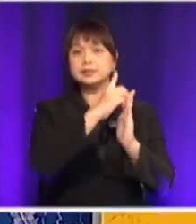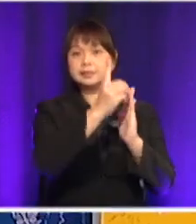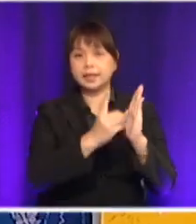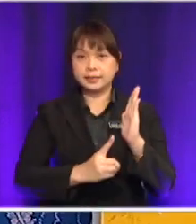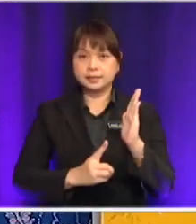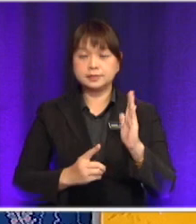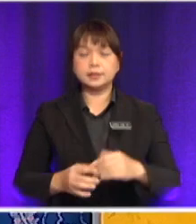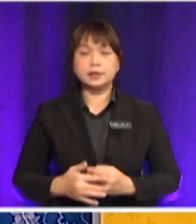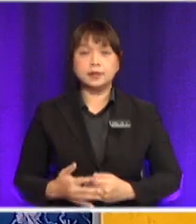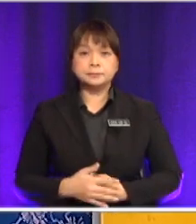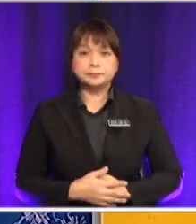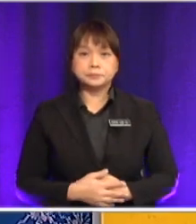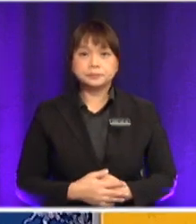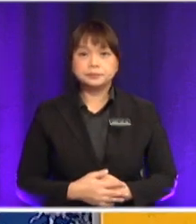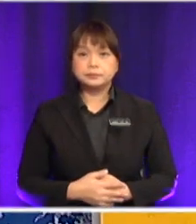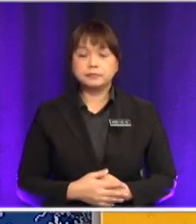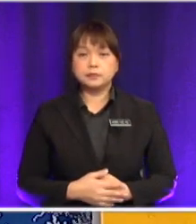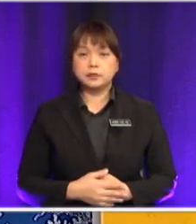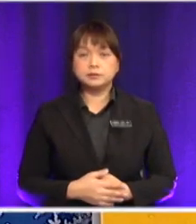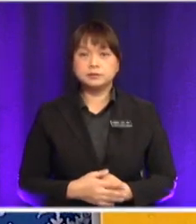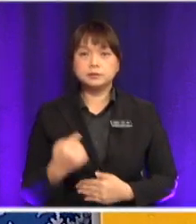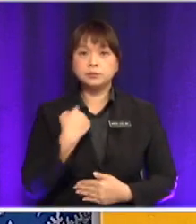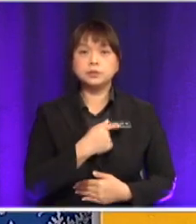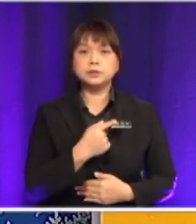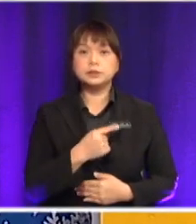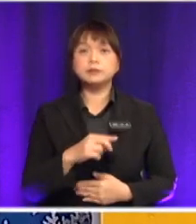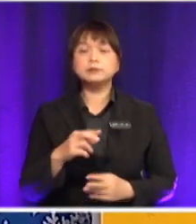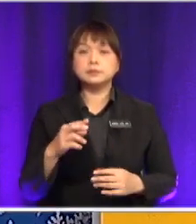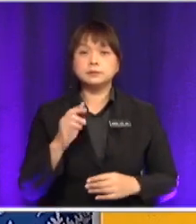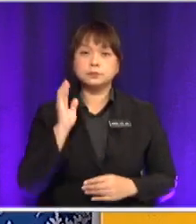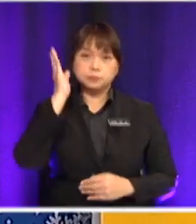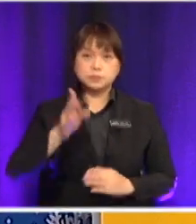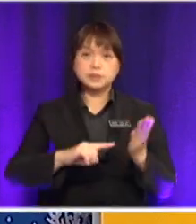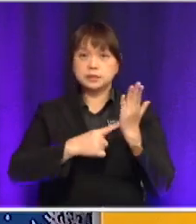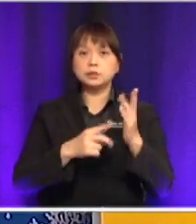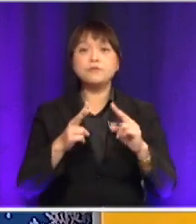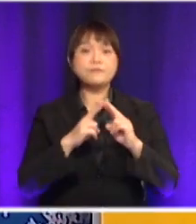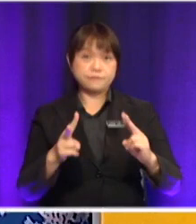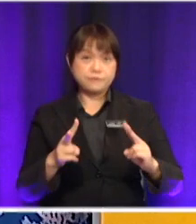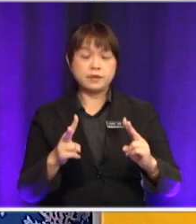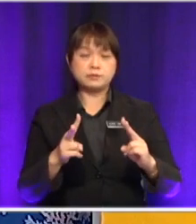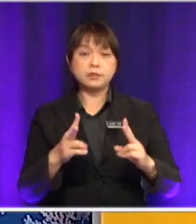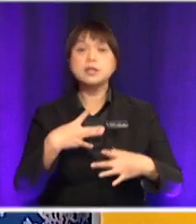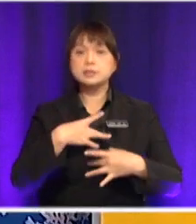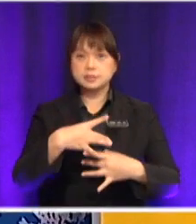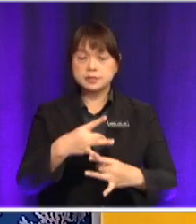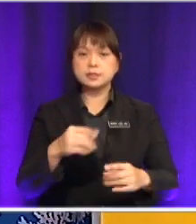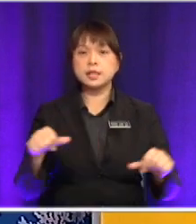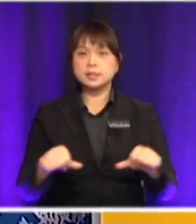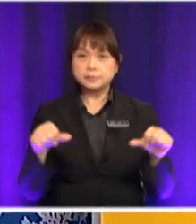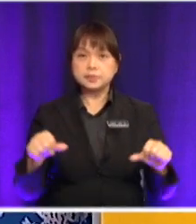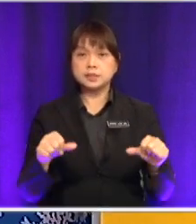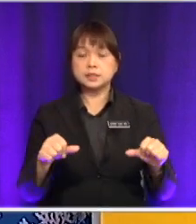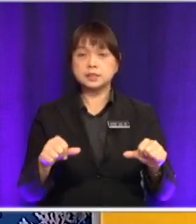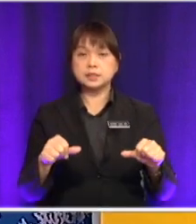right. So let's move on. We're gonna start with our very first interesting activity, which is hangman. And